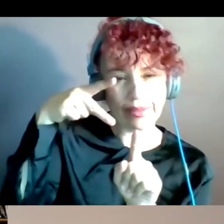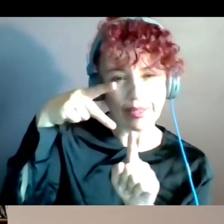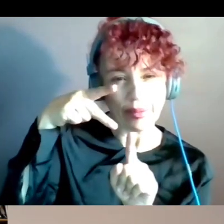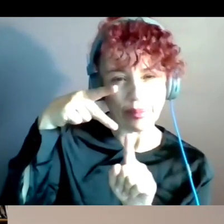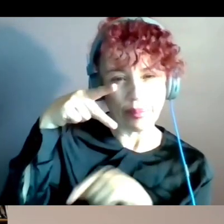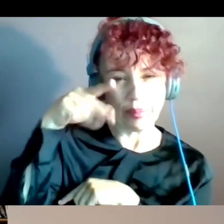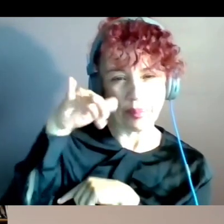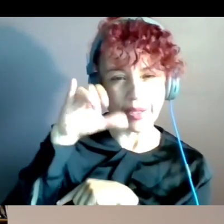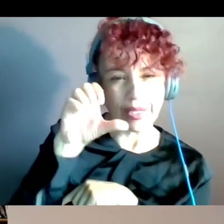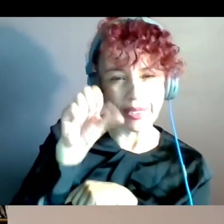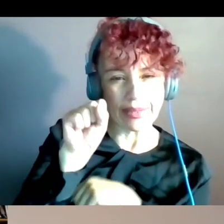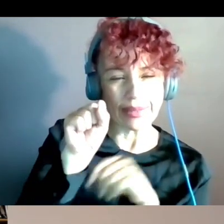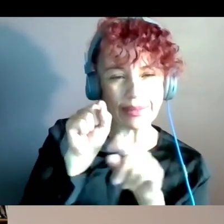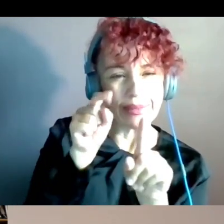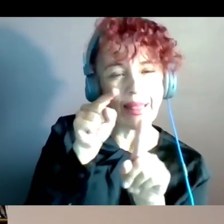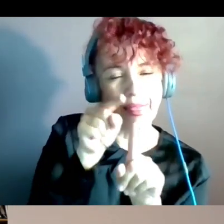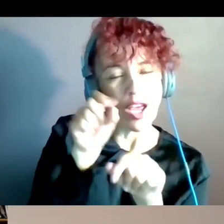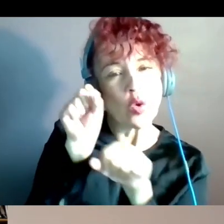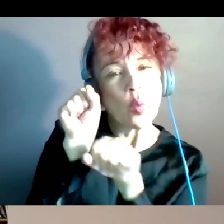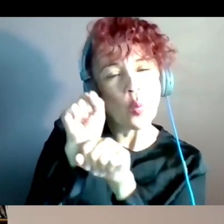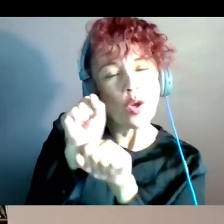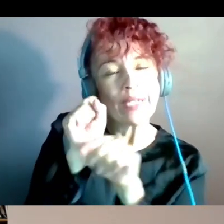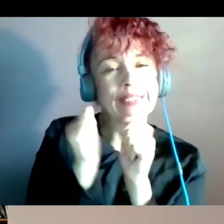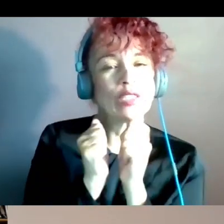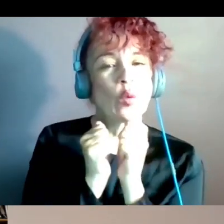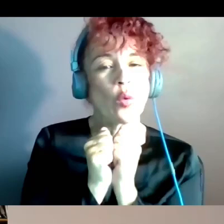this, I'd be working with